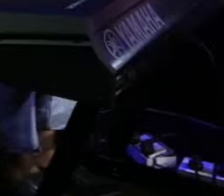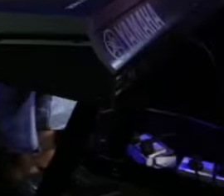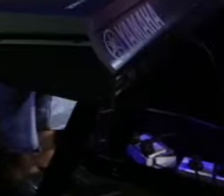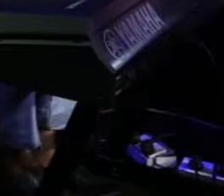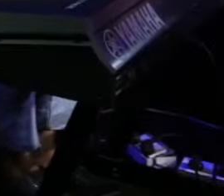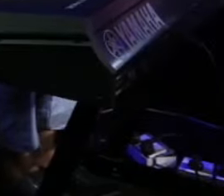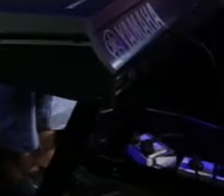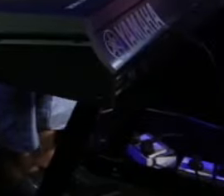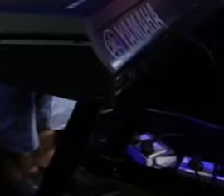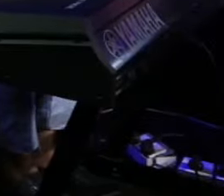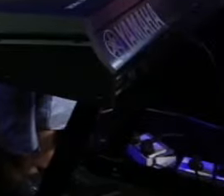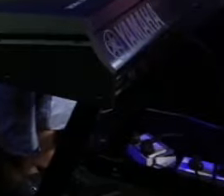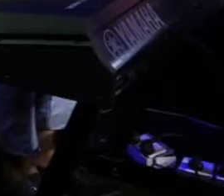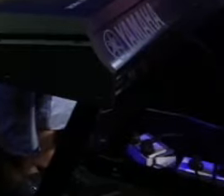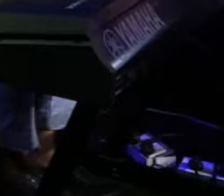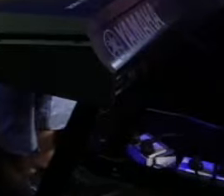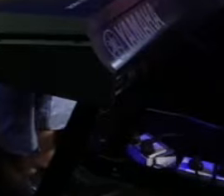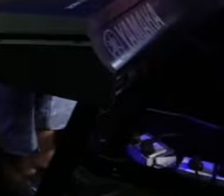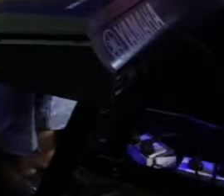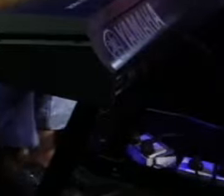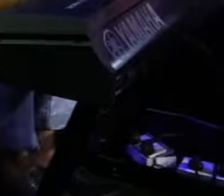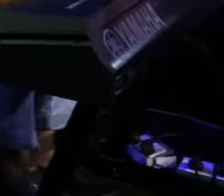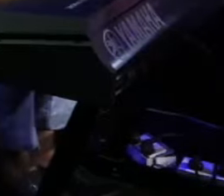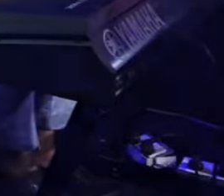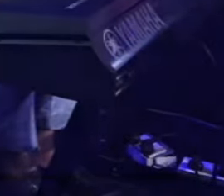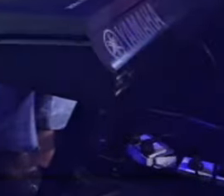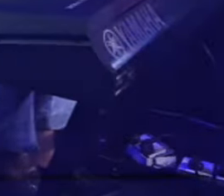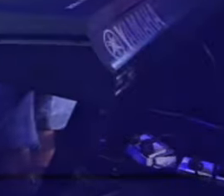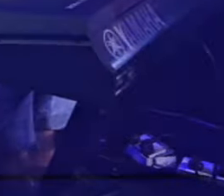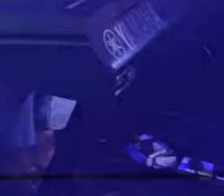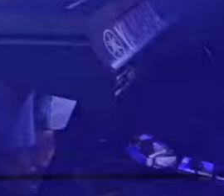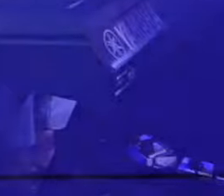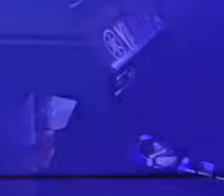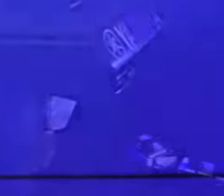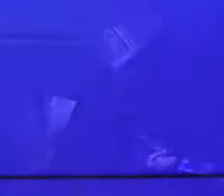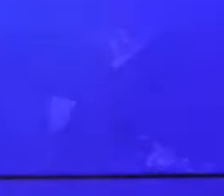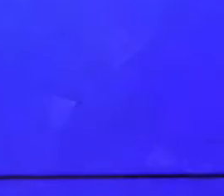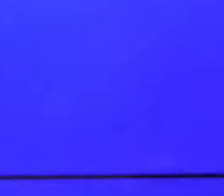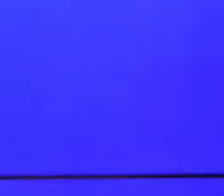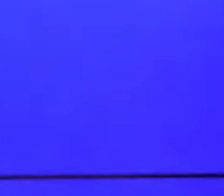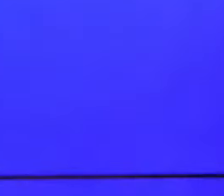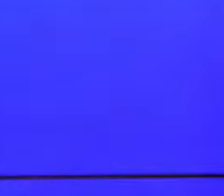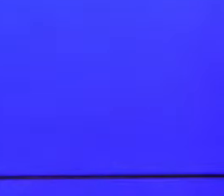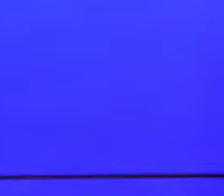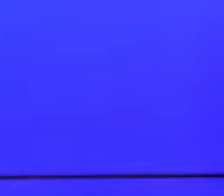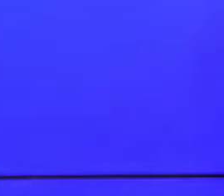shall endure, oh, ever